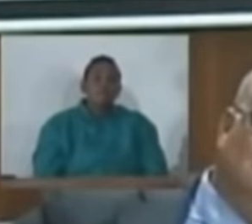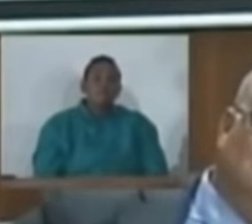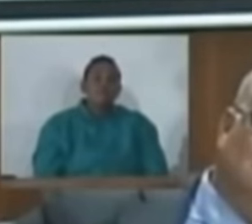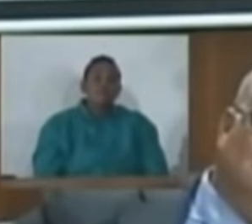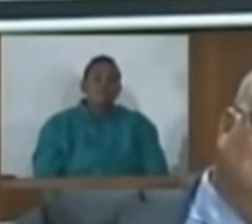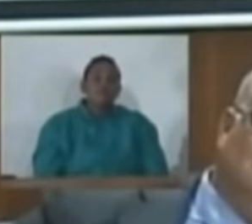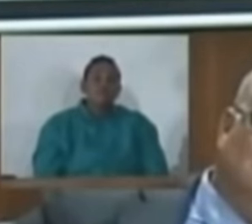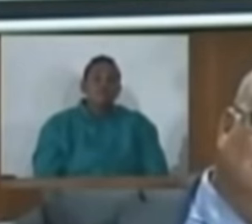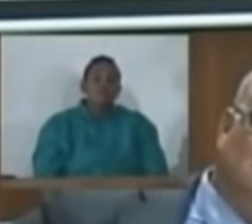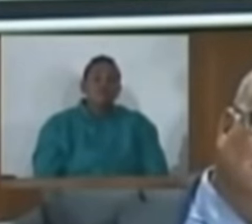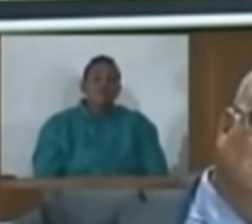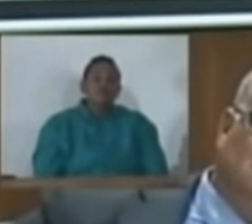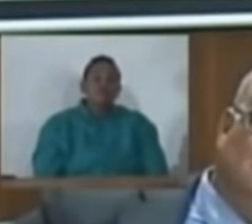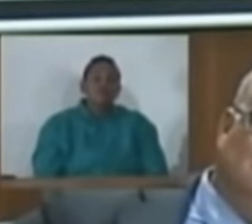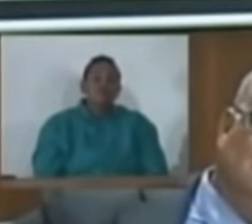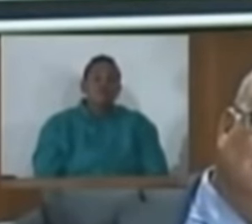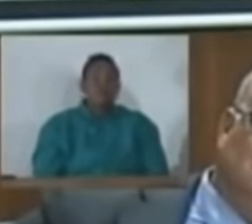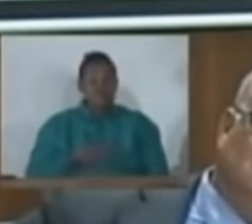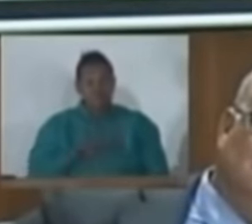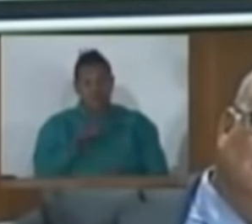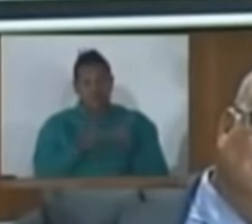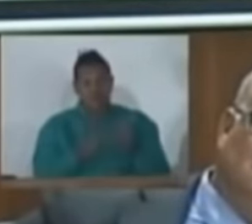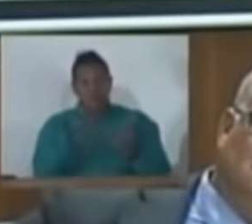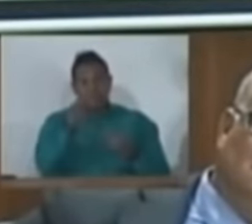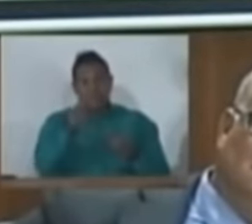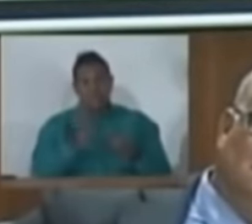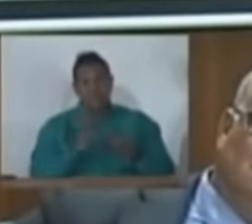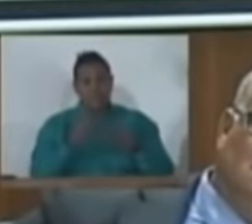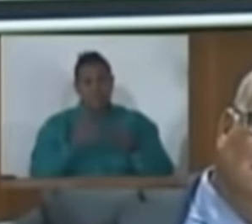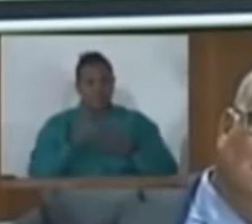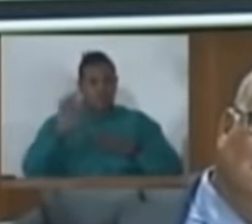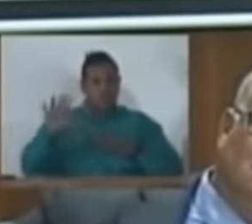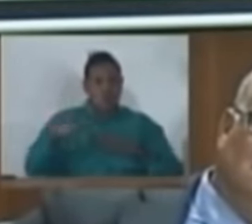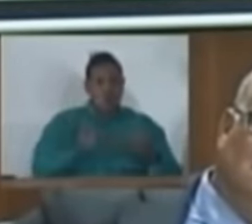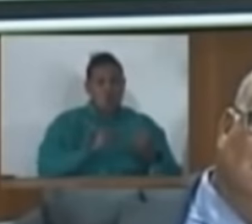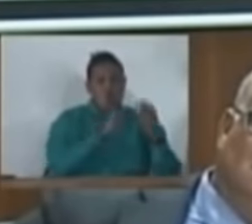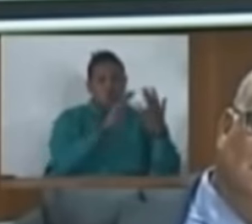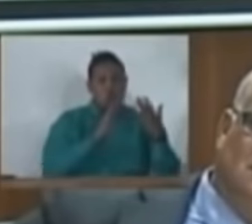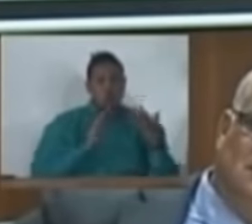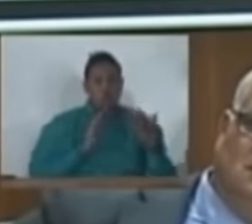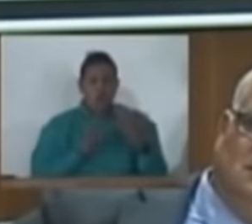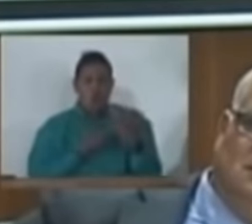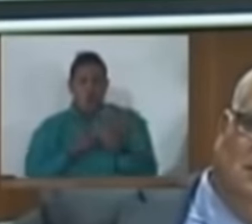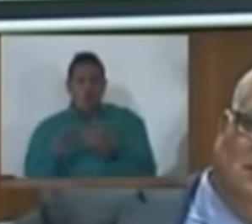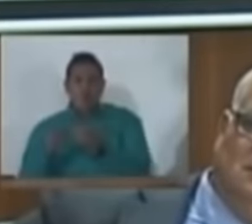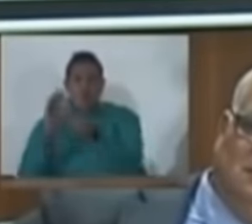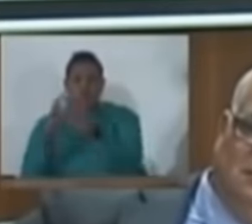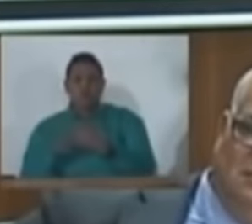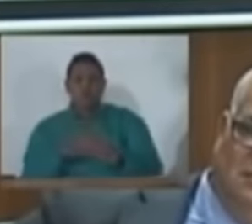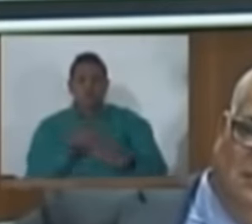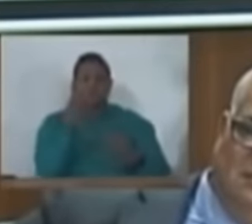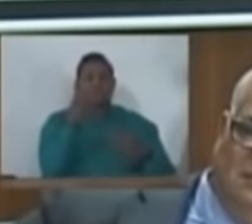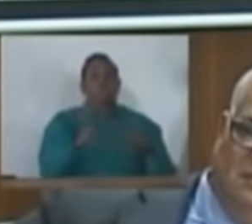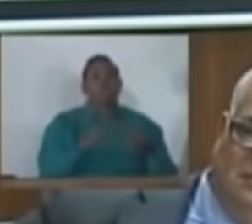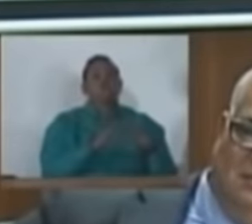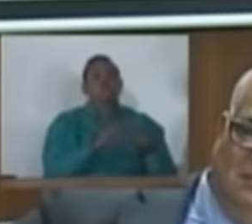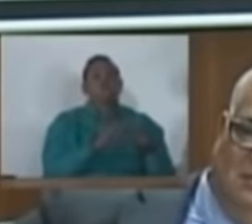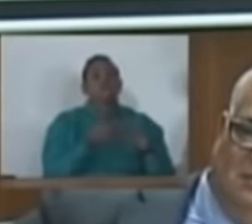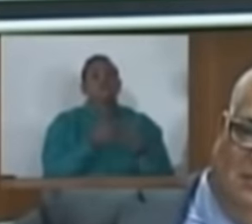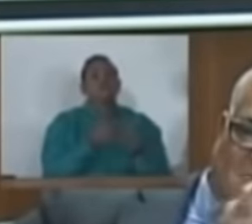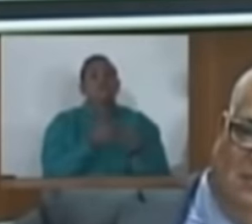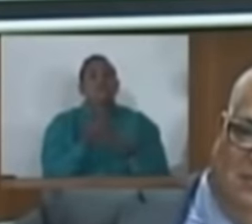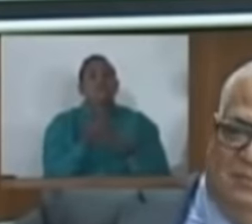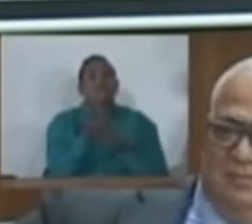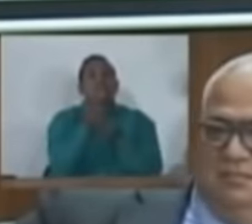perhaps between your approach and our approach is that we see Jamaica as the beacon of CARICOM and